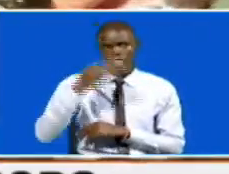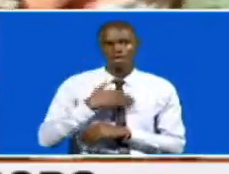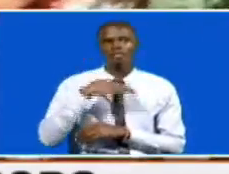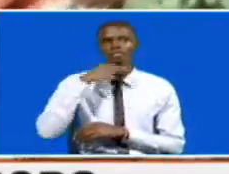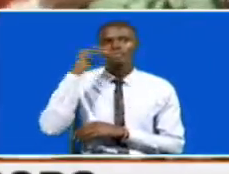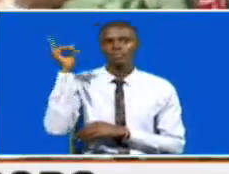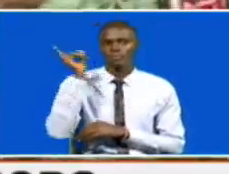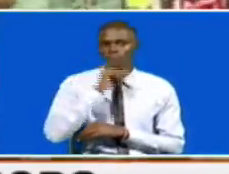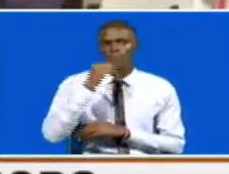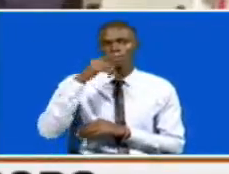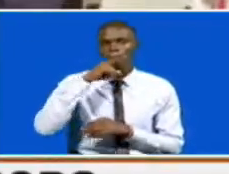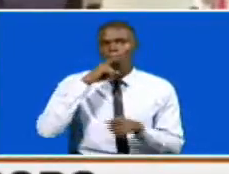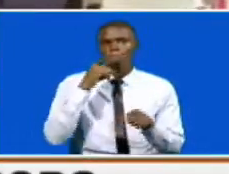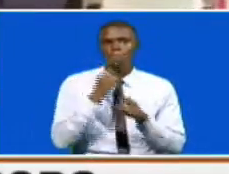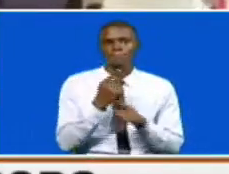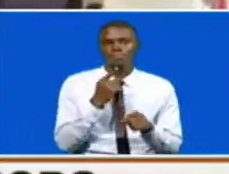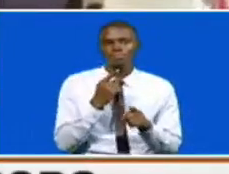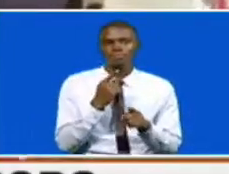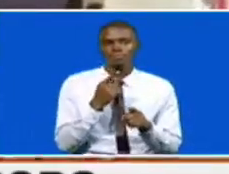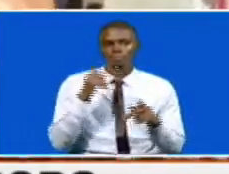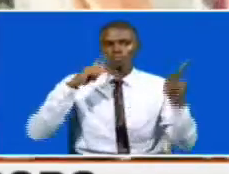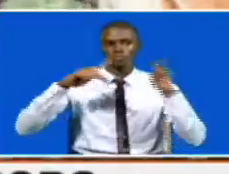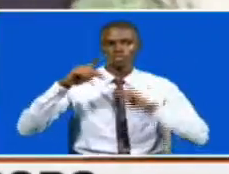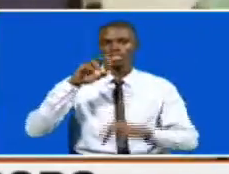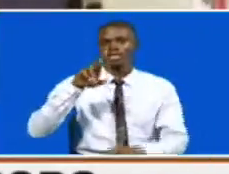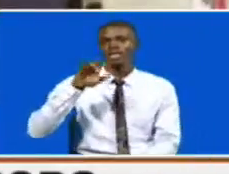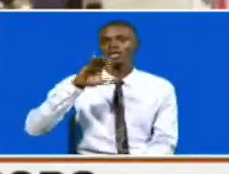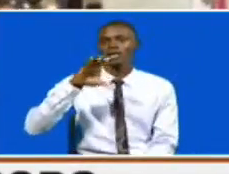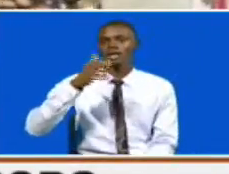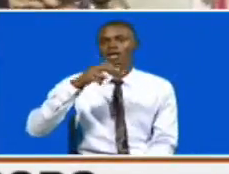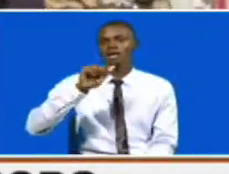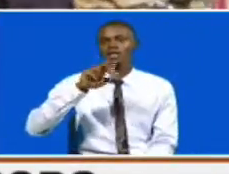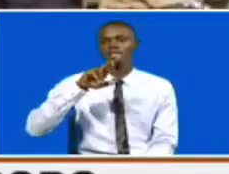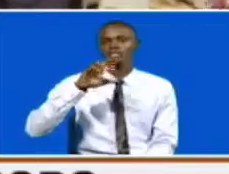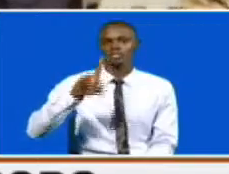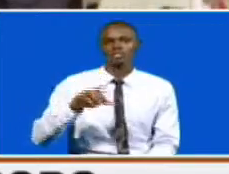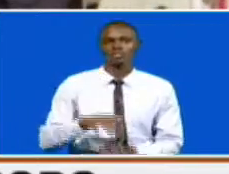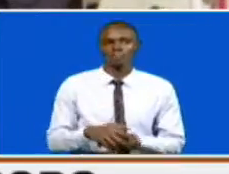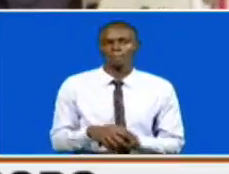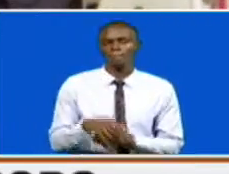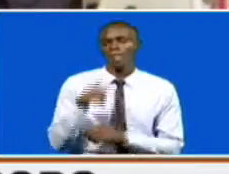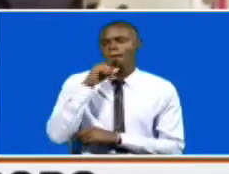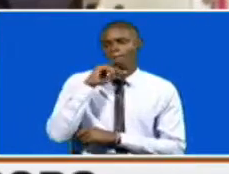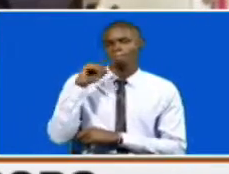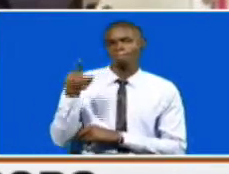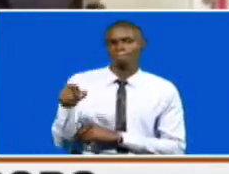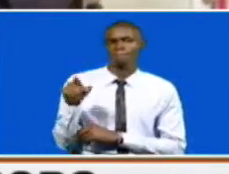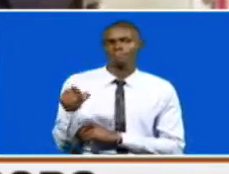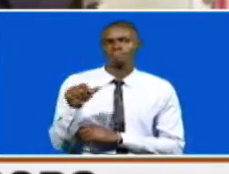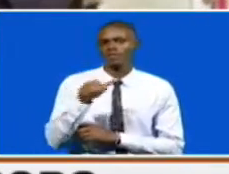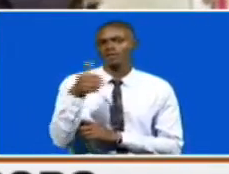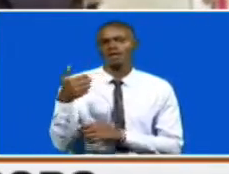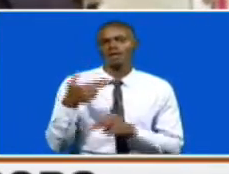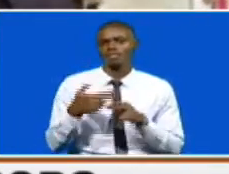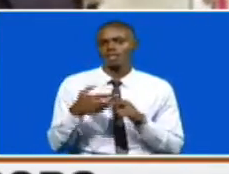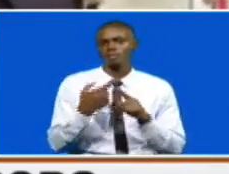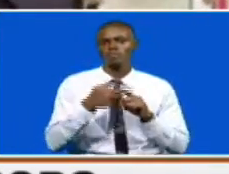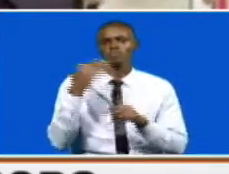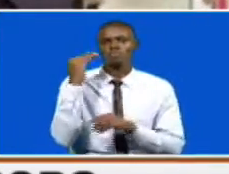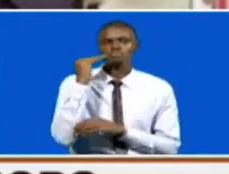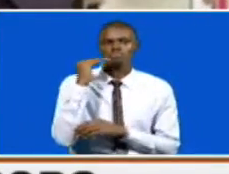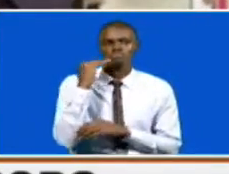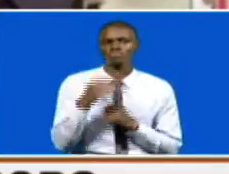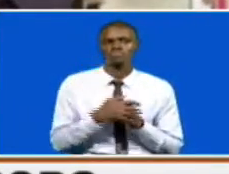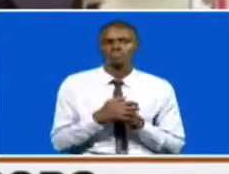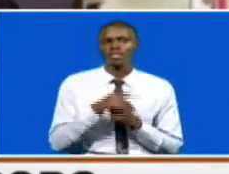brother Professor Richard Nyabera. Professor Washington Ambrose Omondi is another name from Siaya.